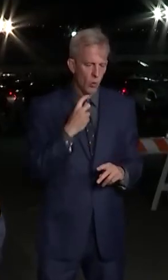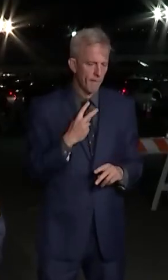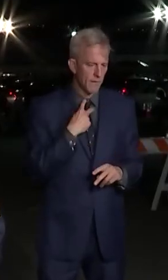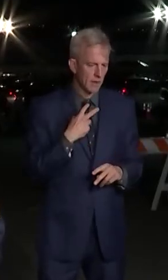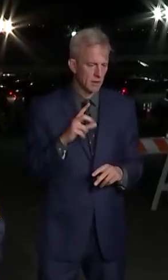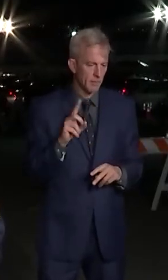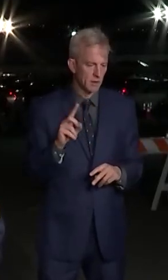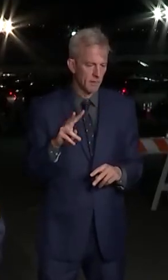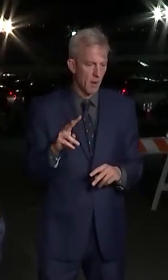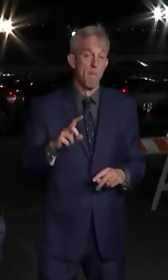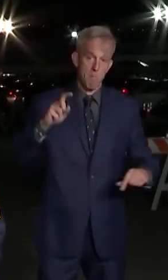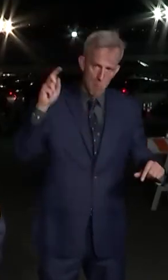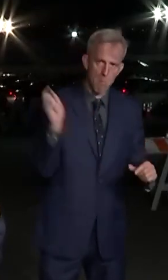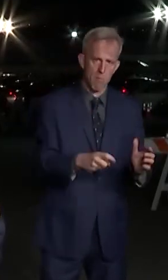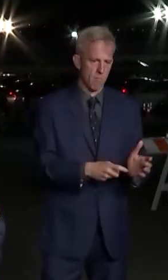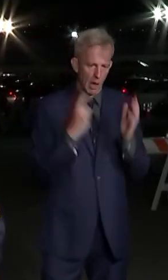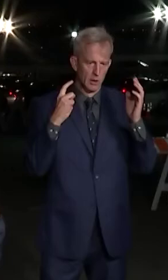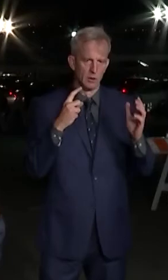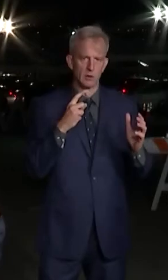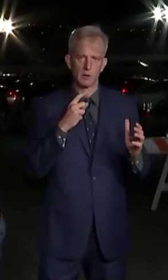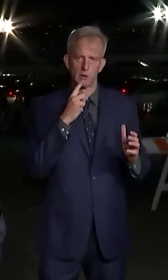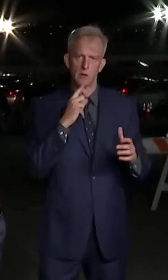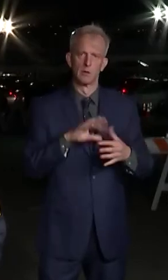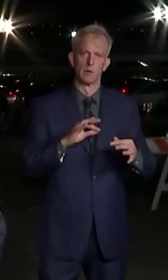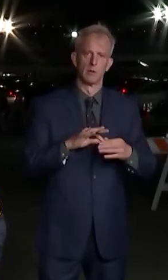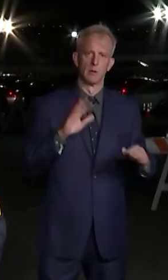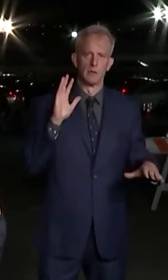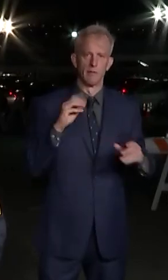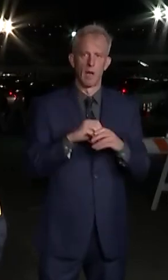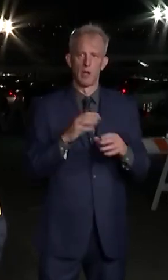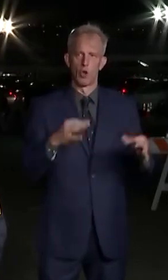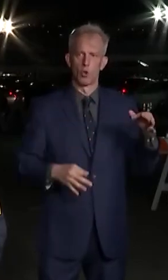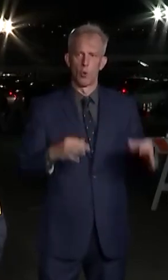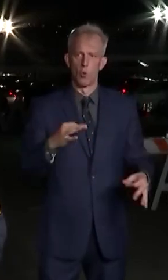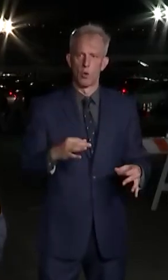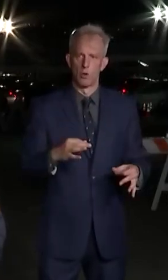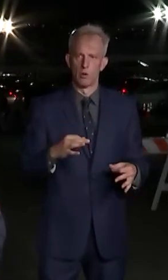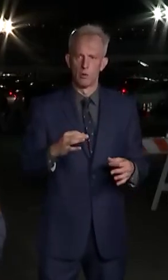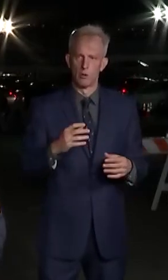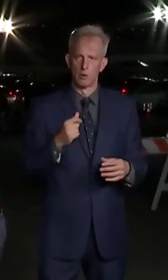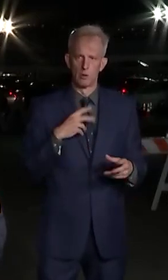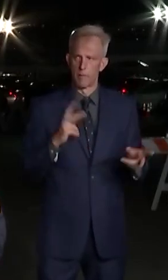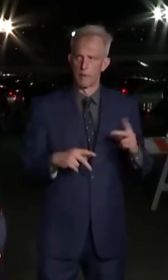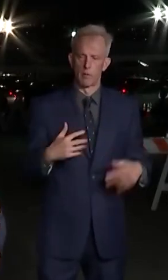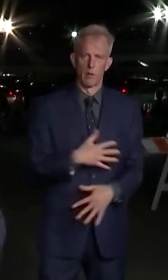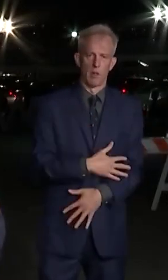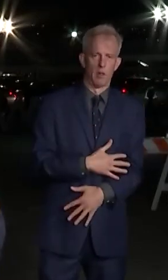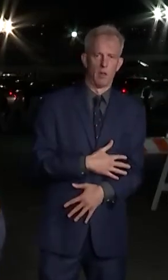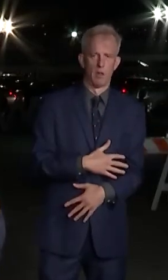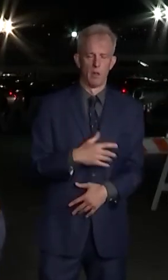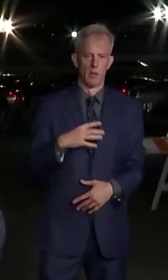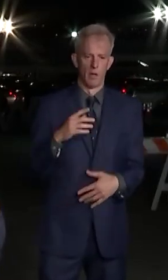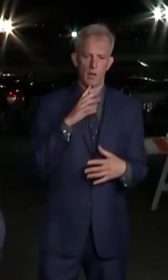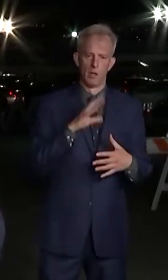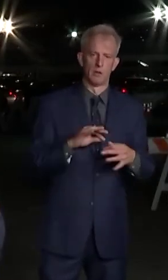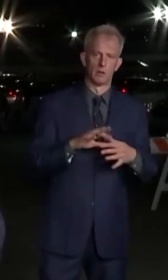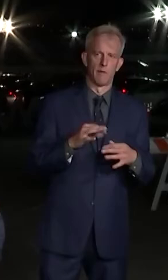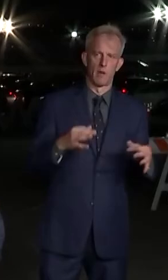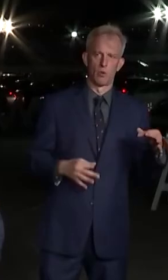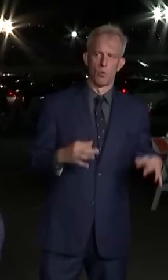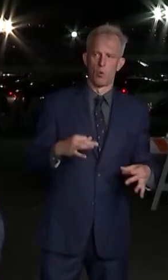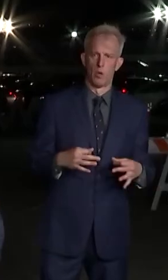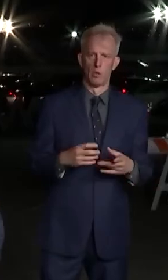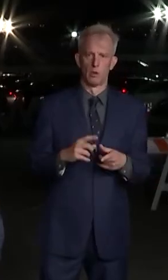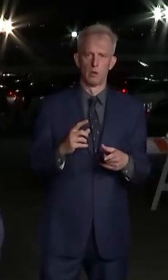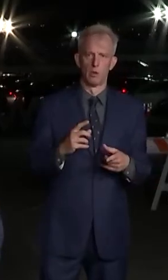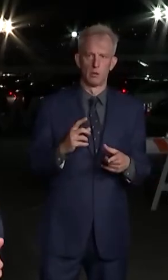domestic violence have to testify. That's something that has been effective when people fear testifying to get those convictions. We have some small differences of opinion in places